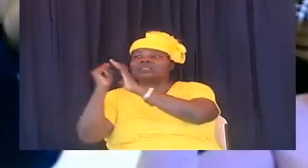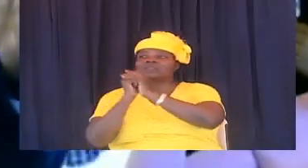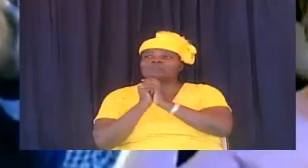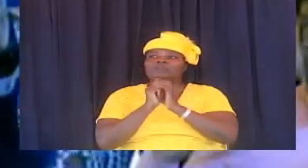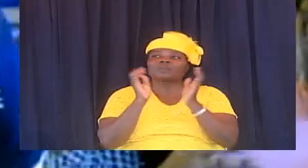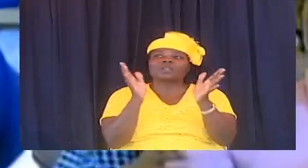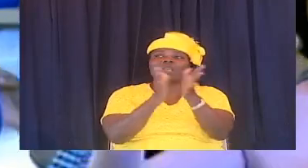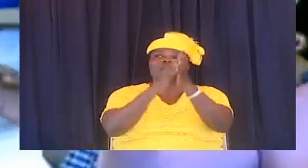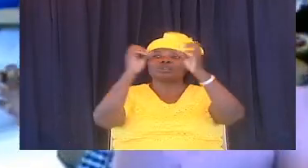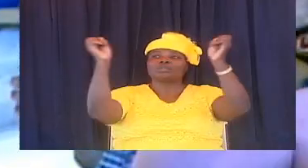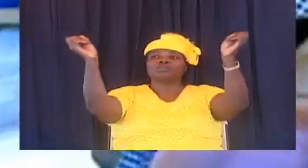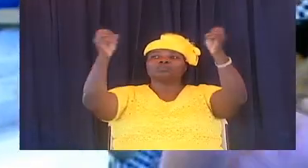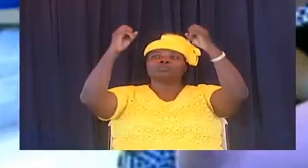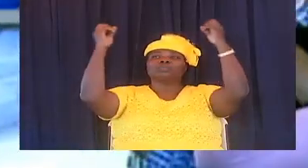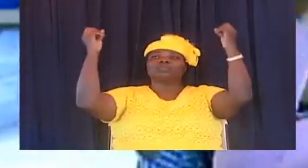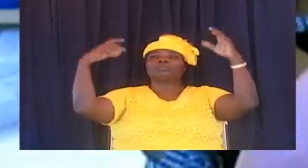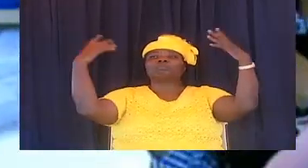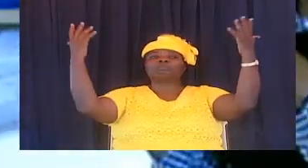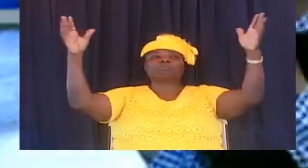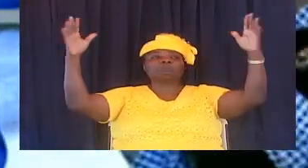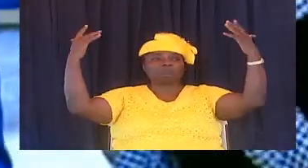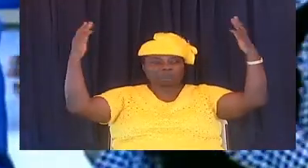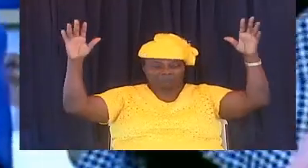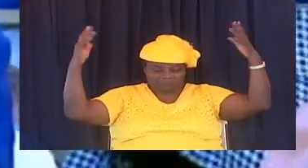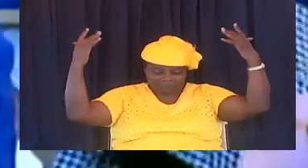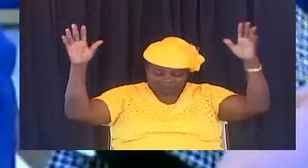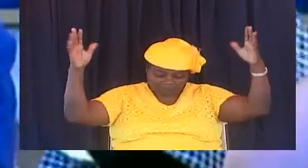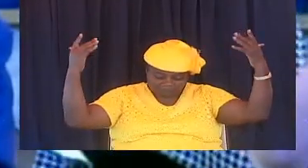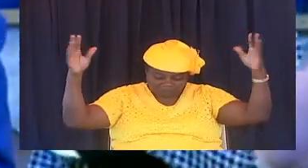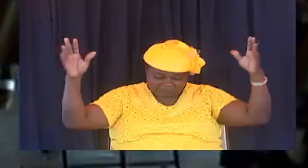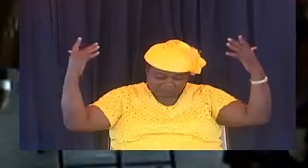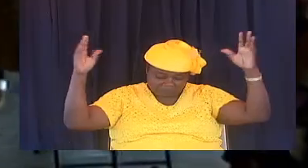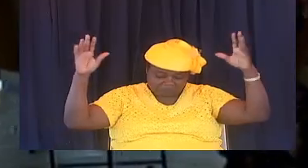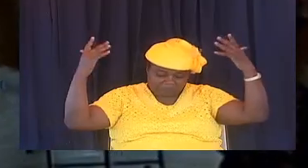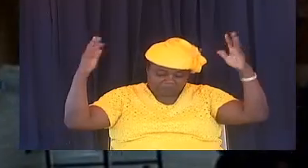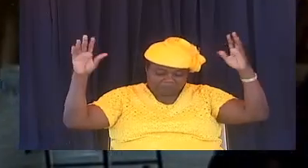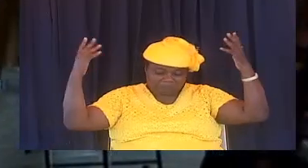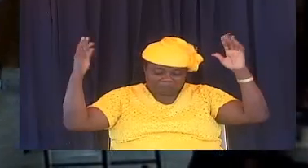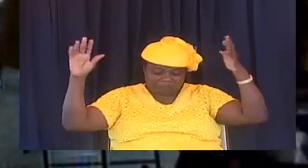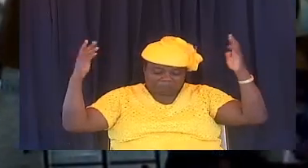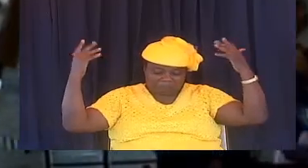Jesus. Hallelujah. Let's clap our hands to the great God and King.